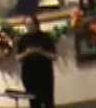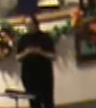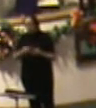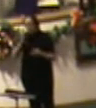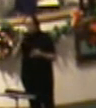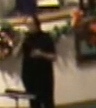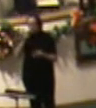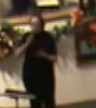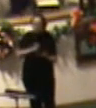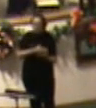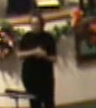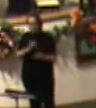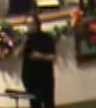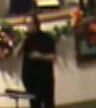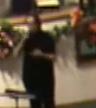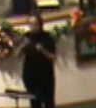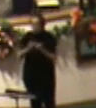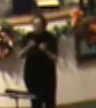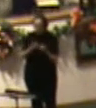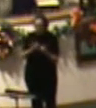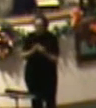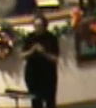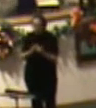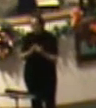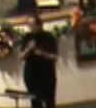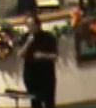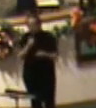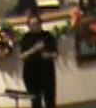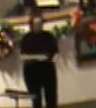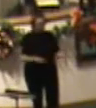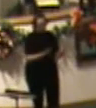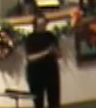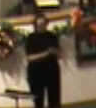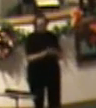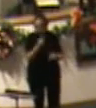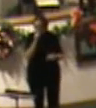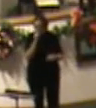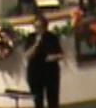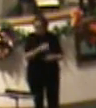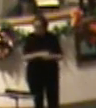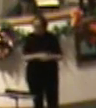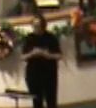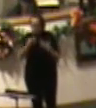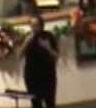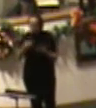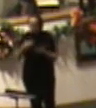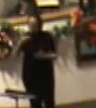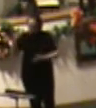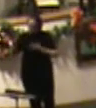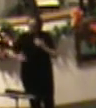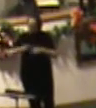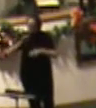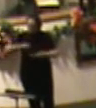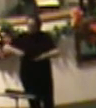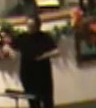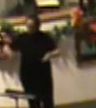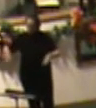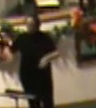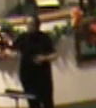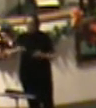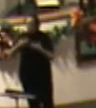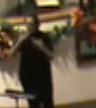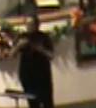music. But of course, that's the least important thing. We thank you for welcoming our kids. We thank you